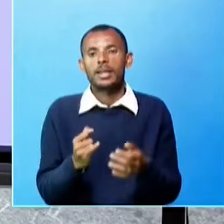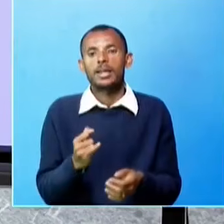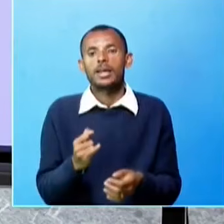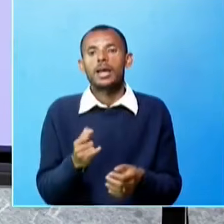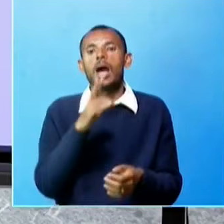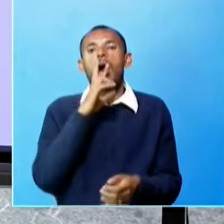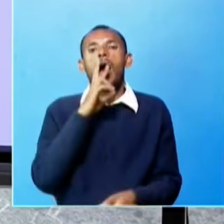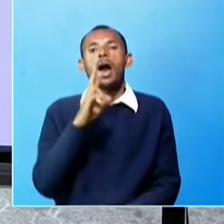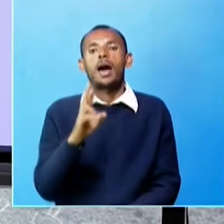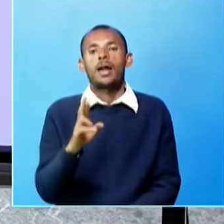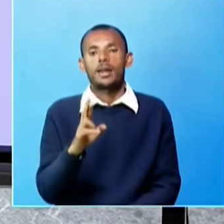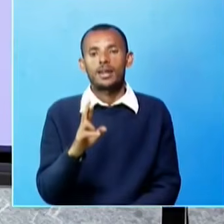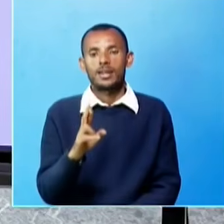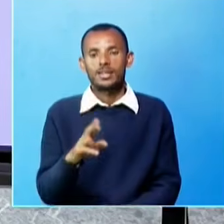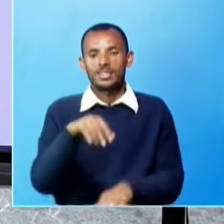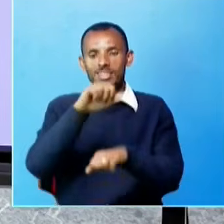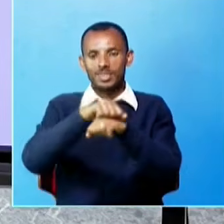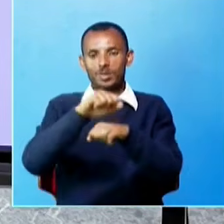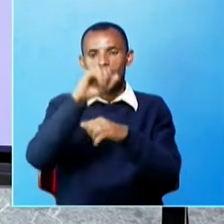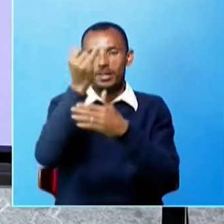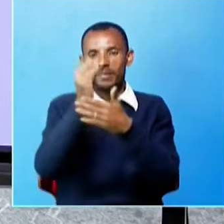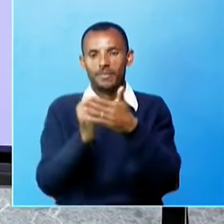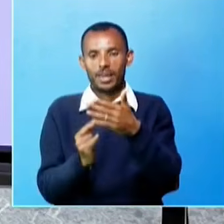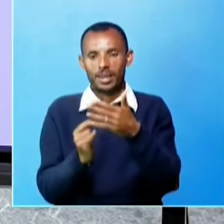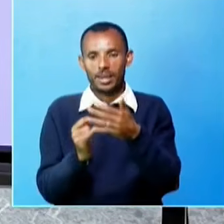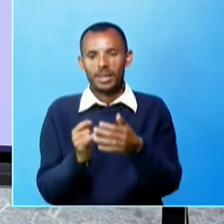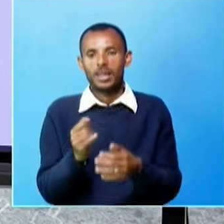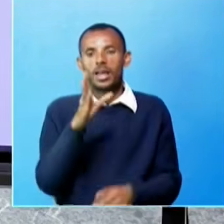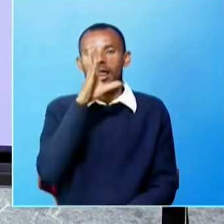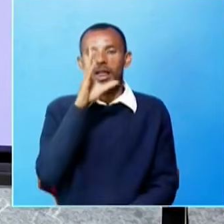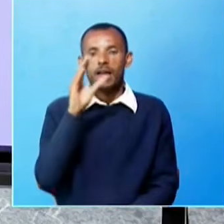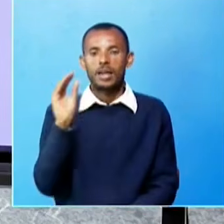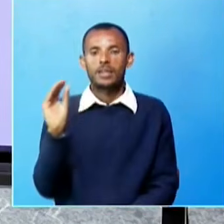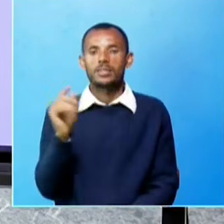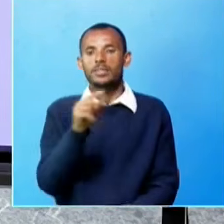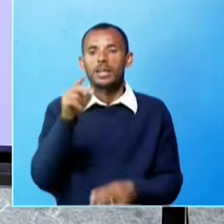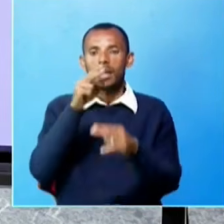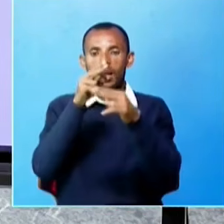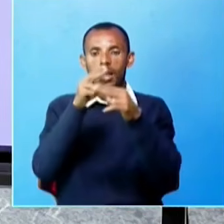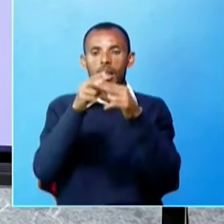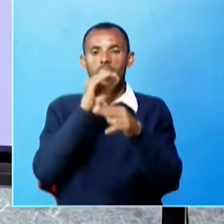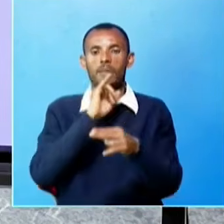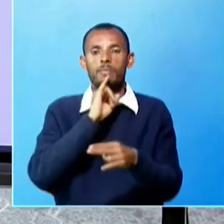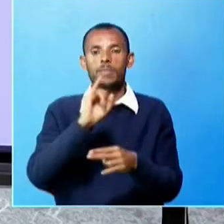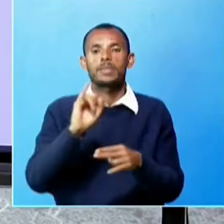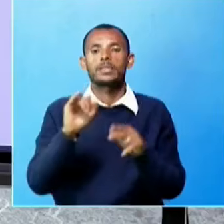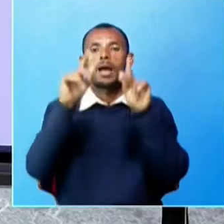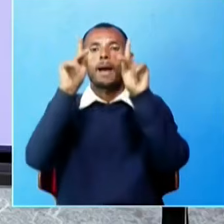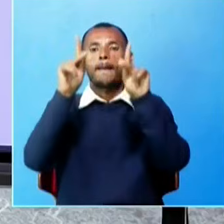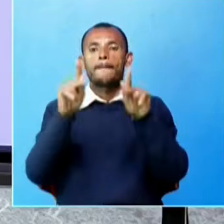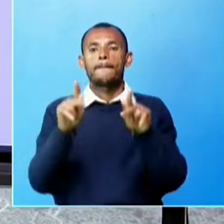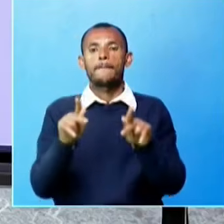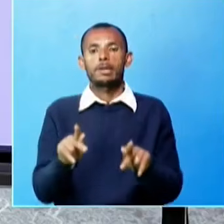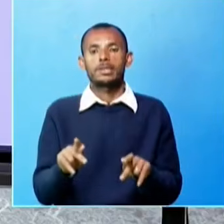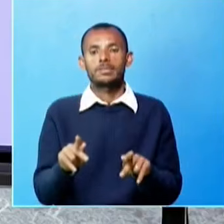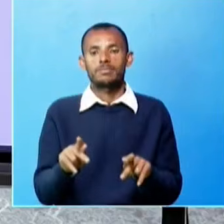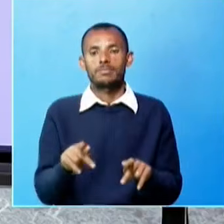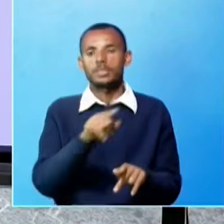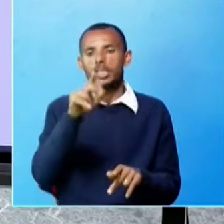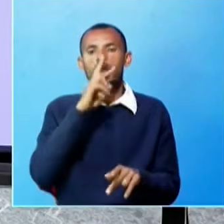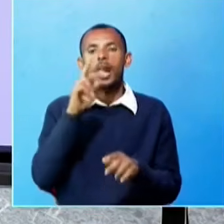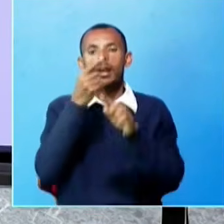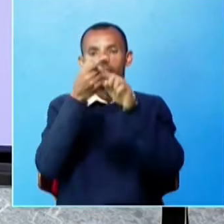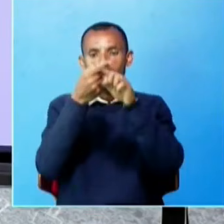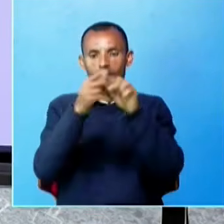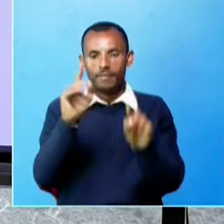figures are a solid figure, and their name is prism. Okay? So, there are